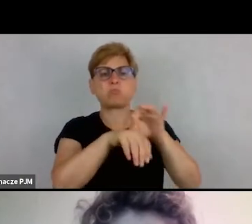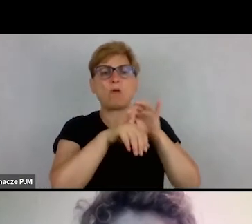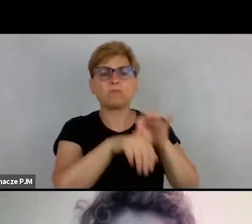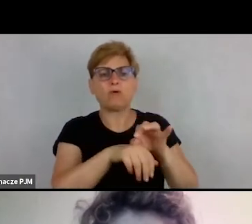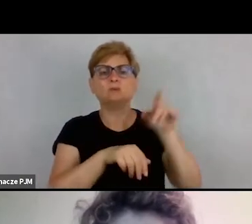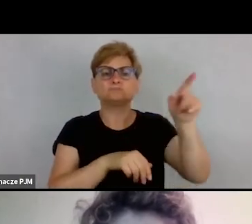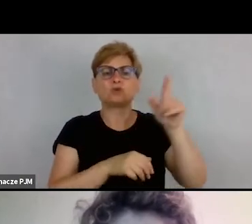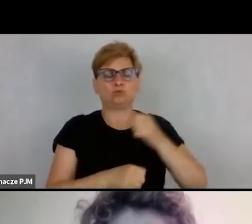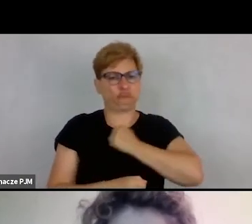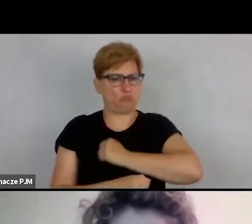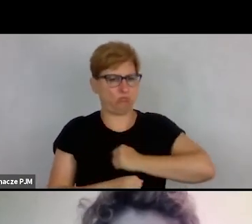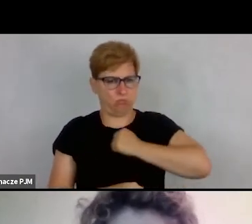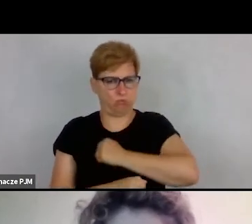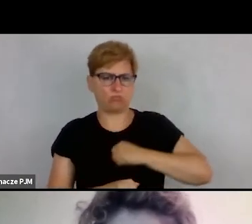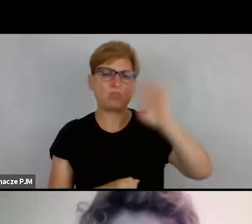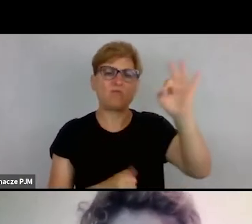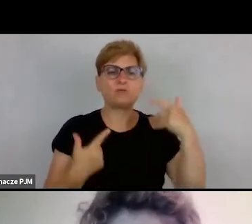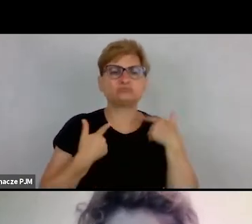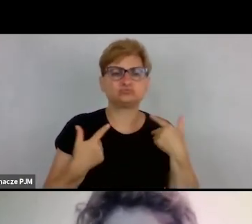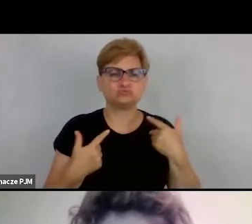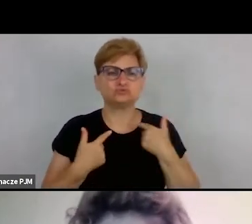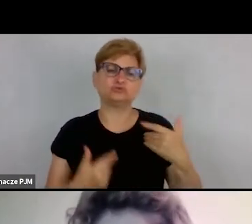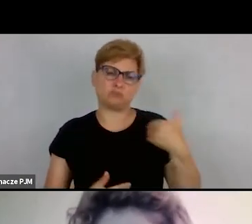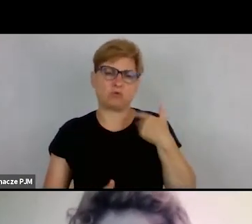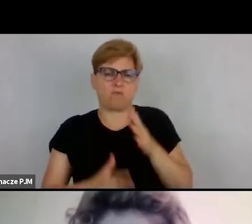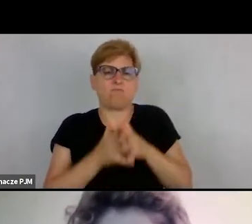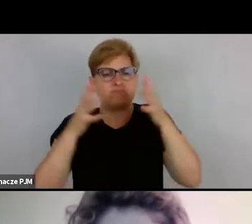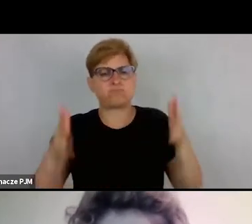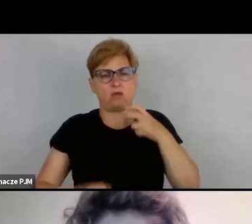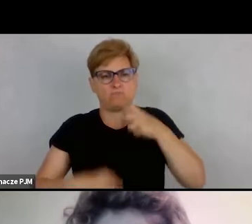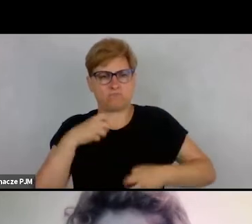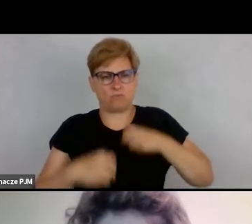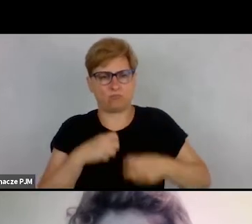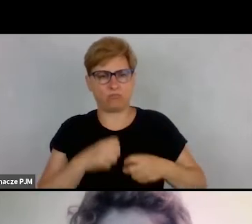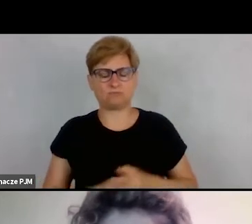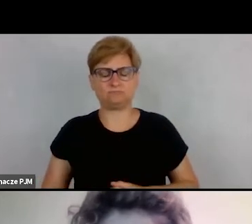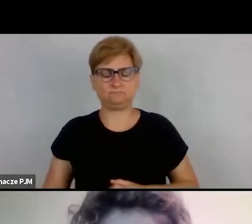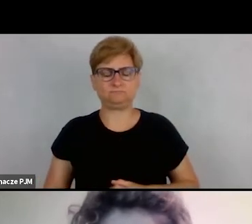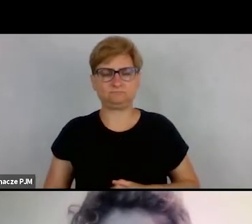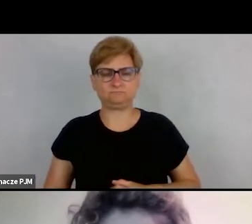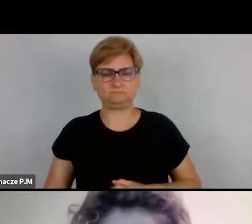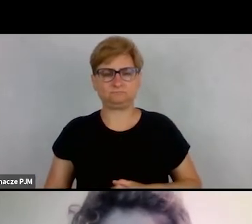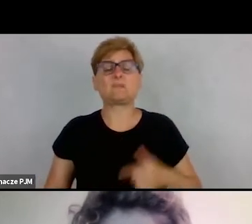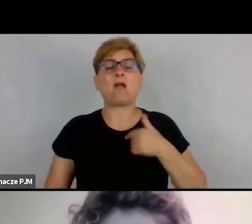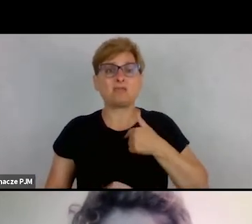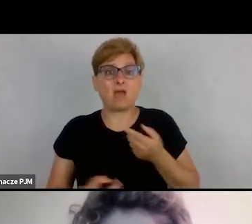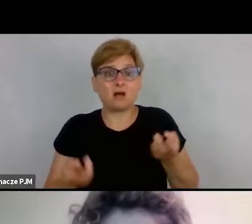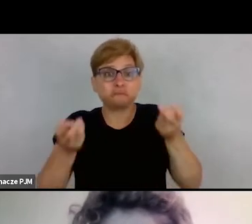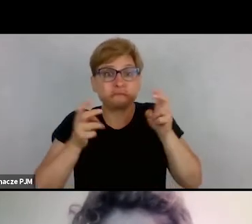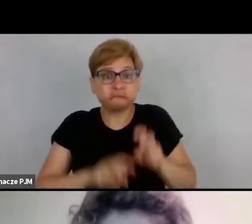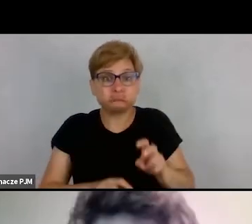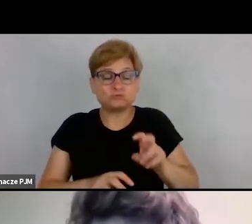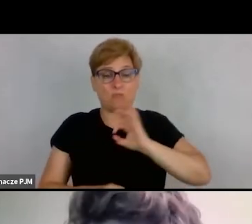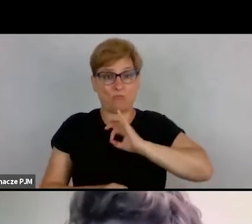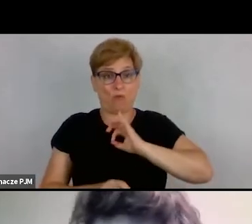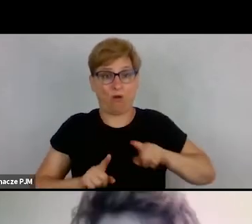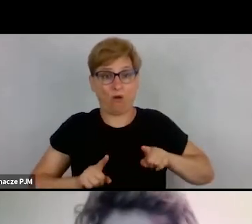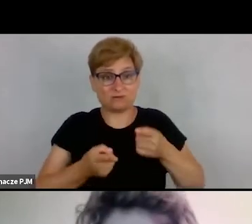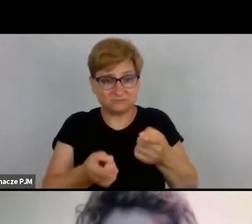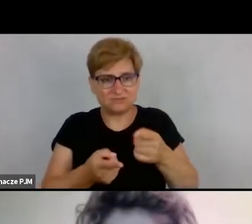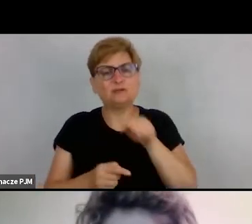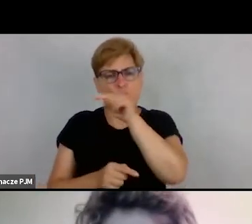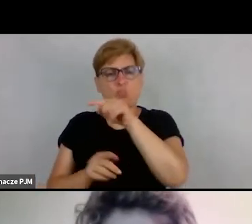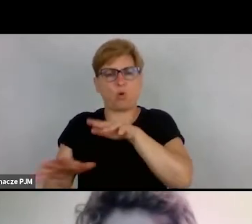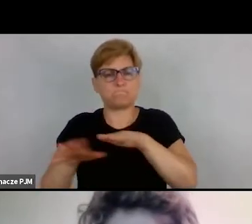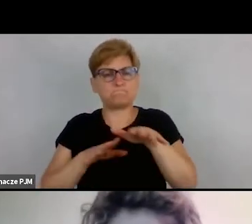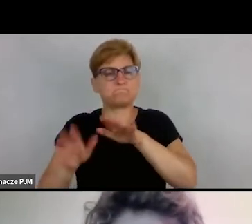began to volunteer at an organization called Men Overcoming Violence in San Francisco. And I was fortunate because I worked in a homeless shelter